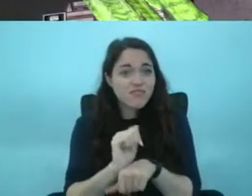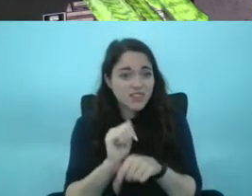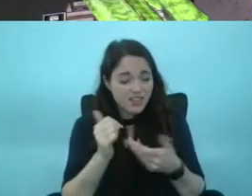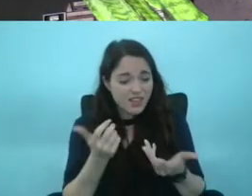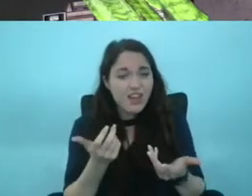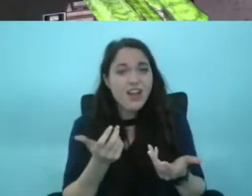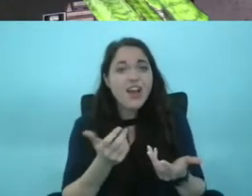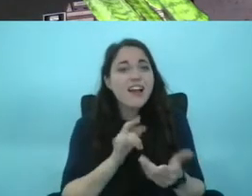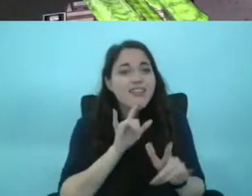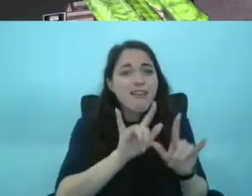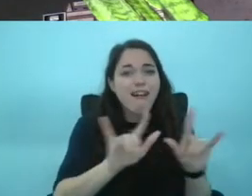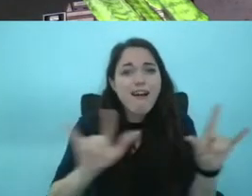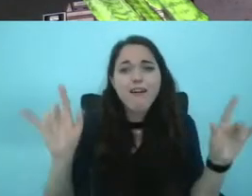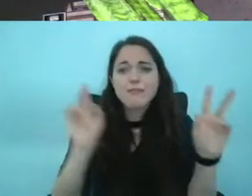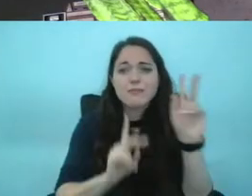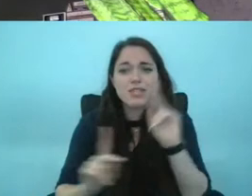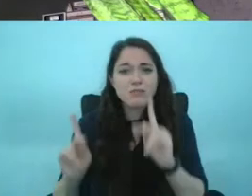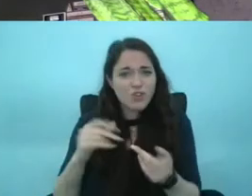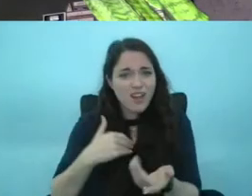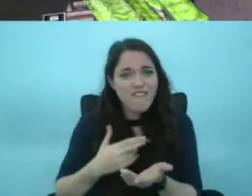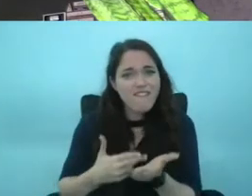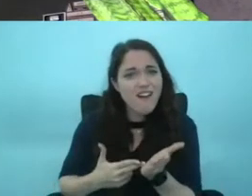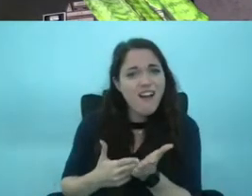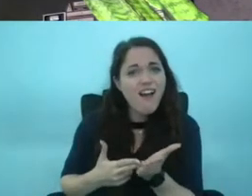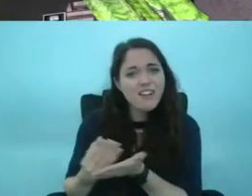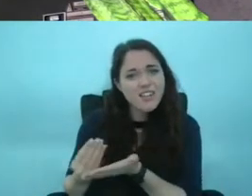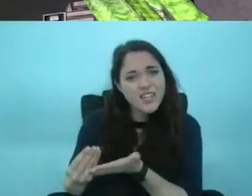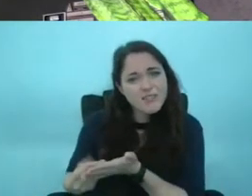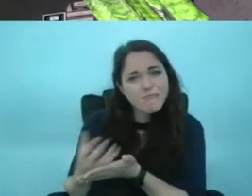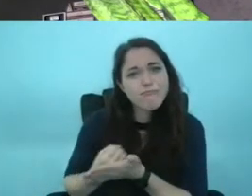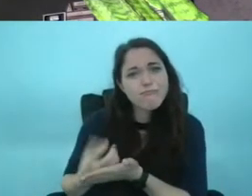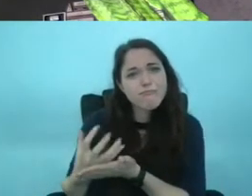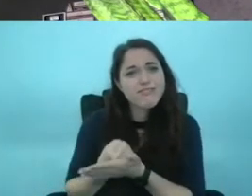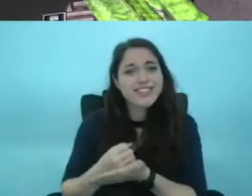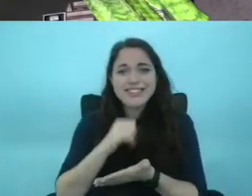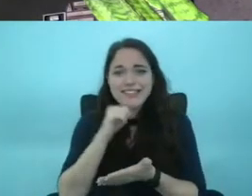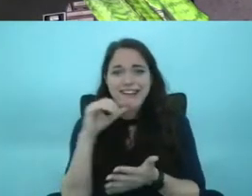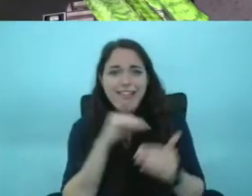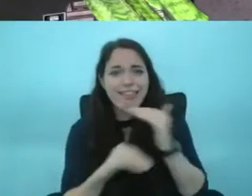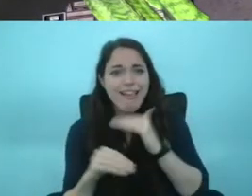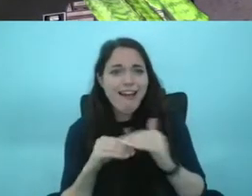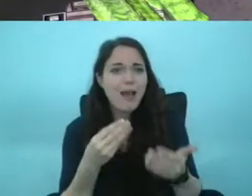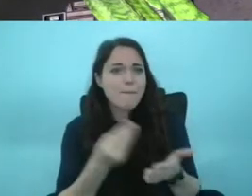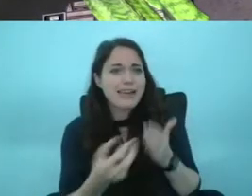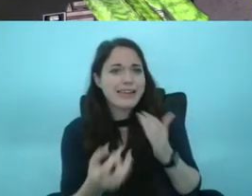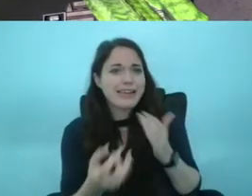wage, and if you've got Jesus by your